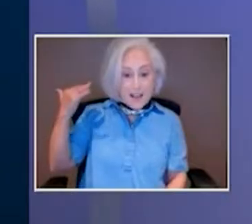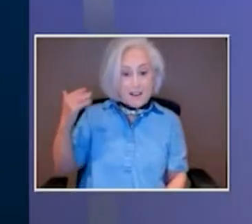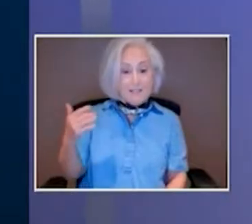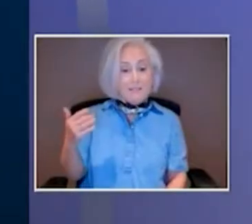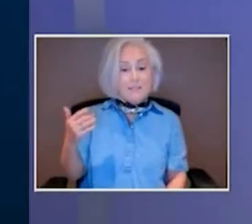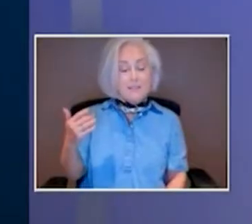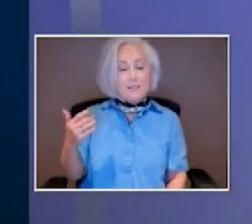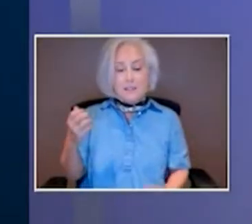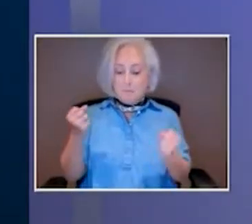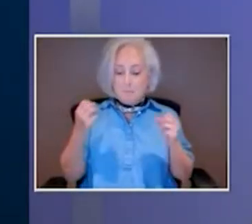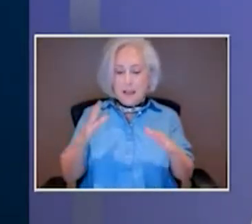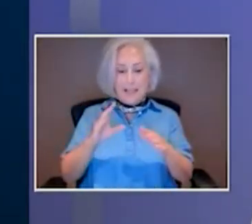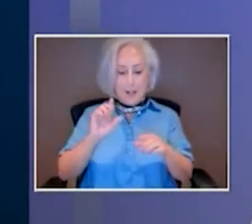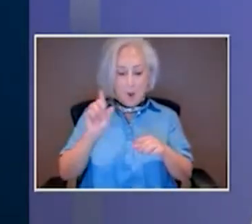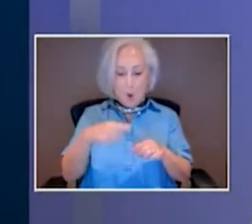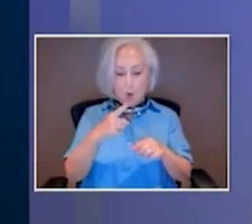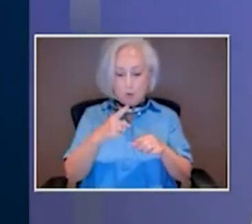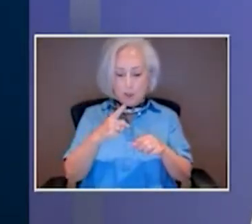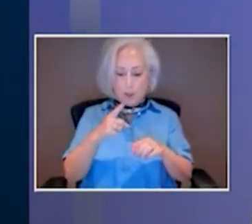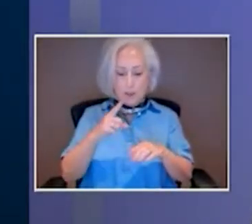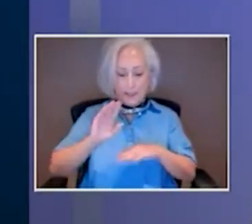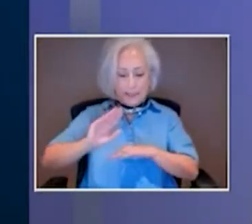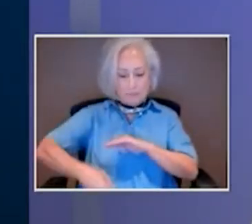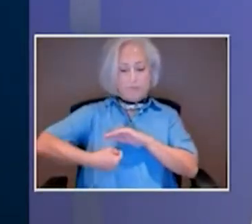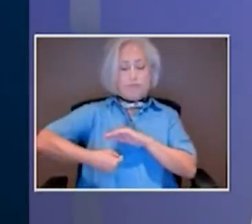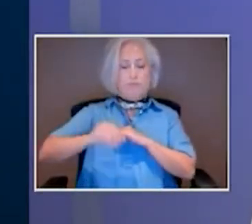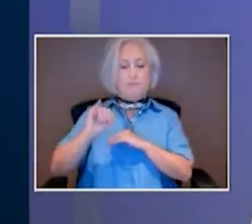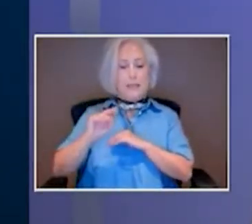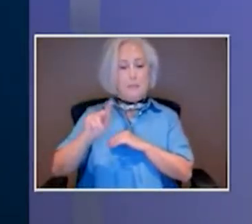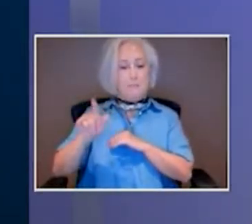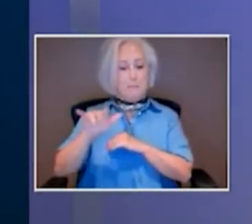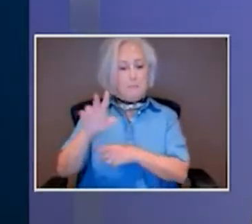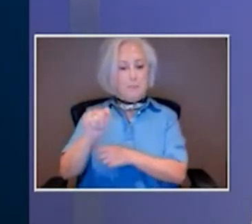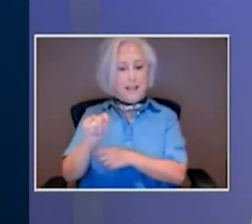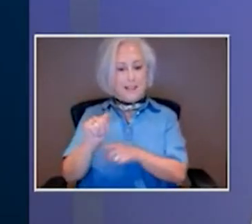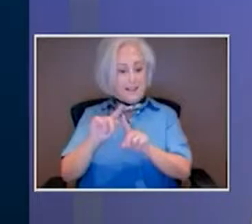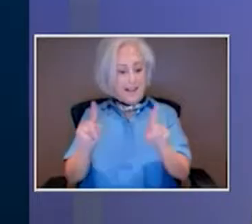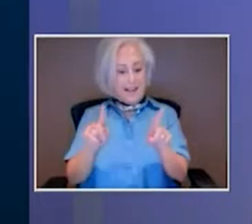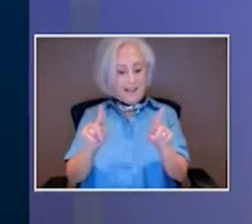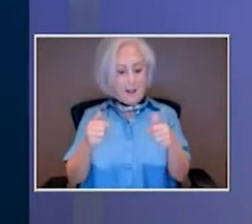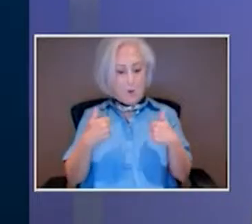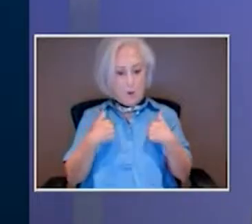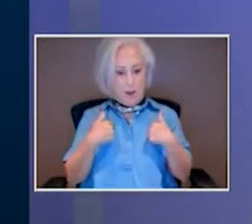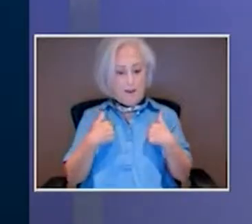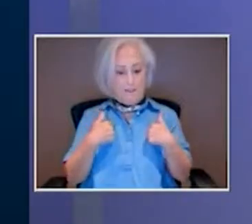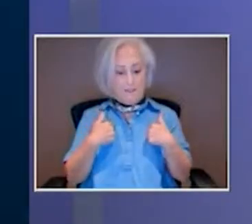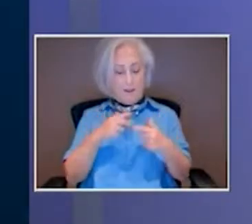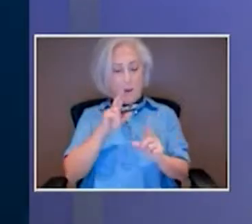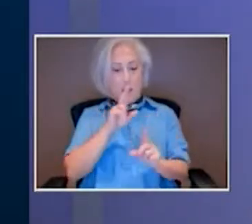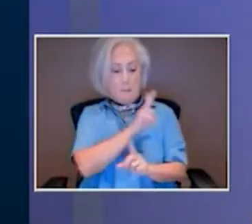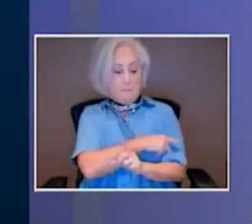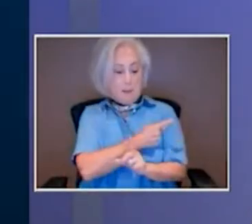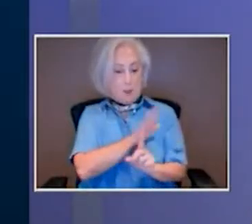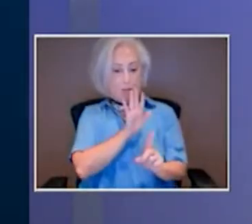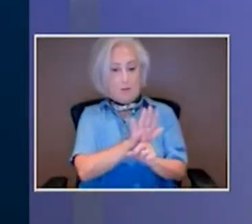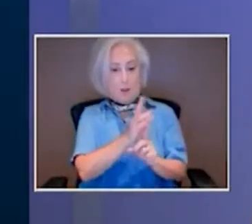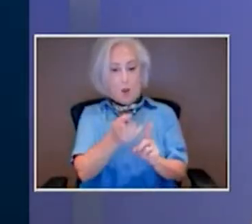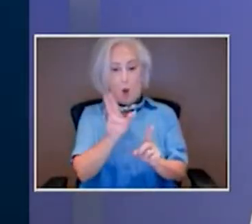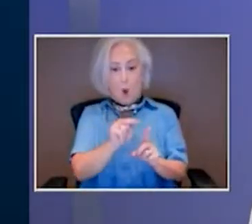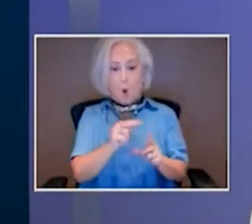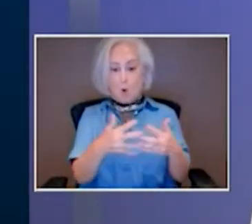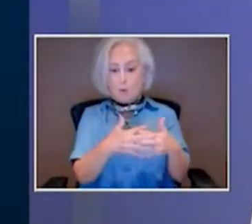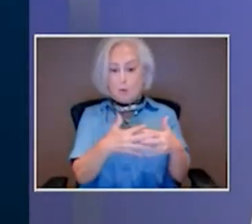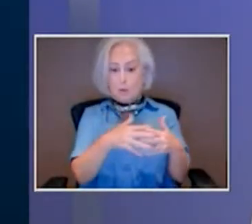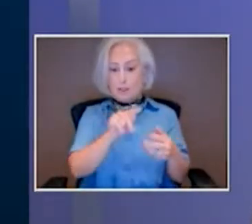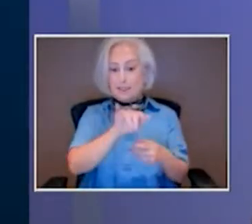really implant based. And now we've evolved to, like, you know, using the patient's own tissue, which initially started off as involving